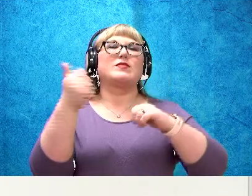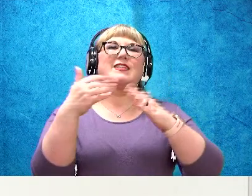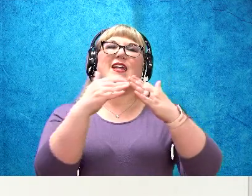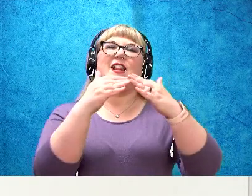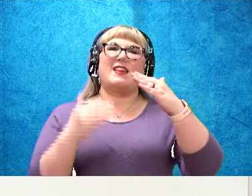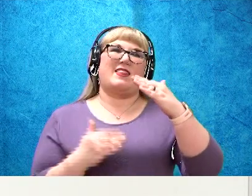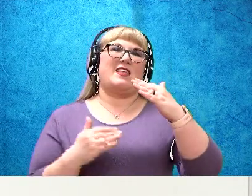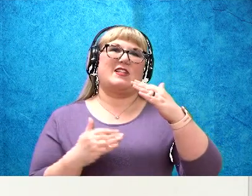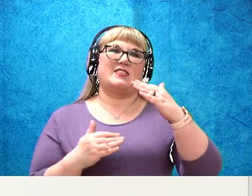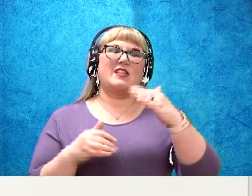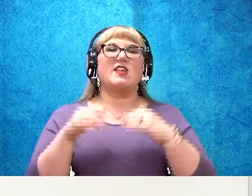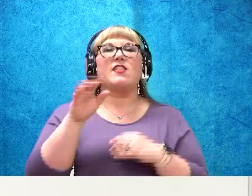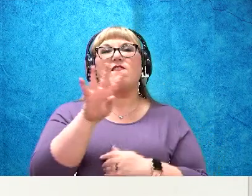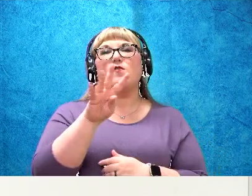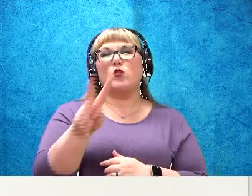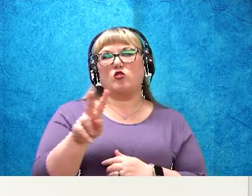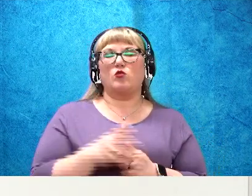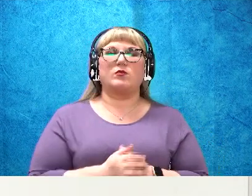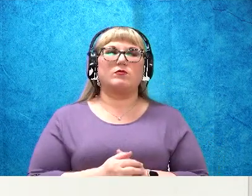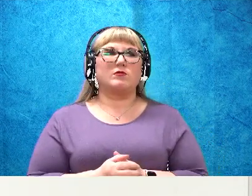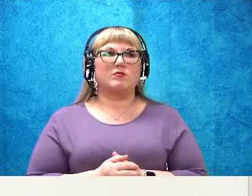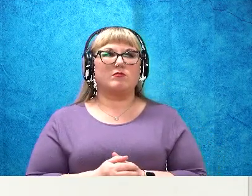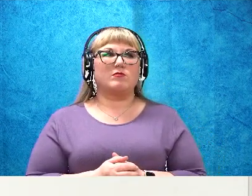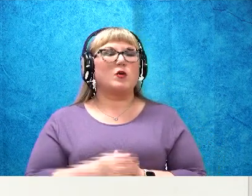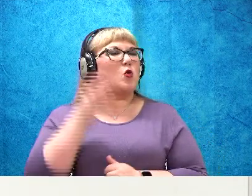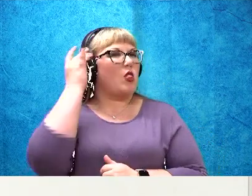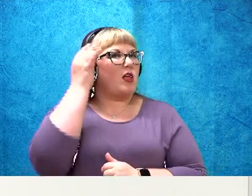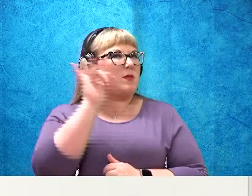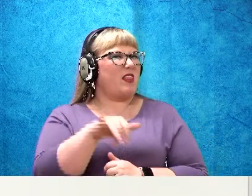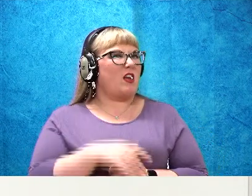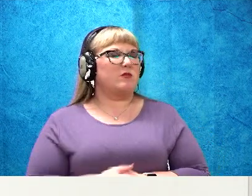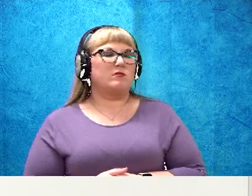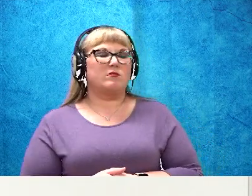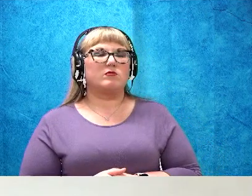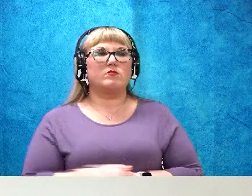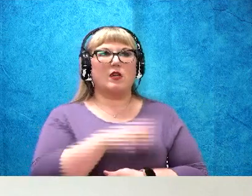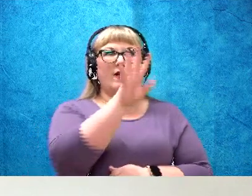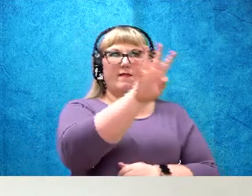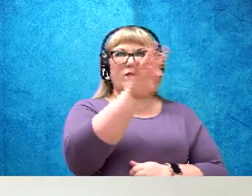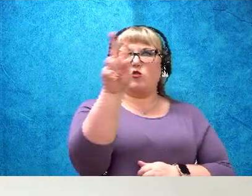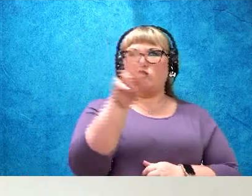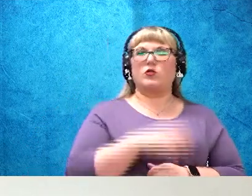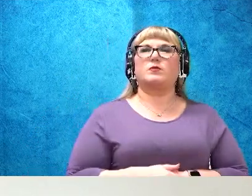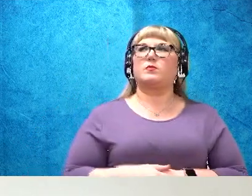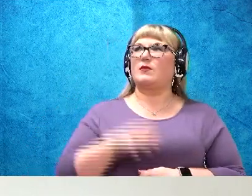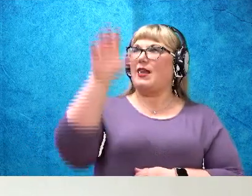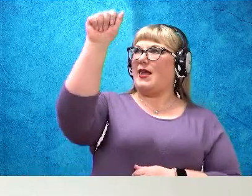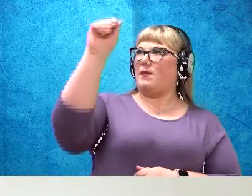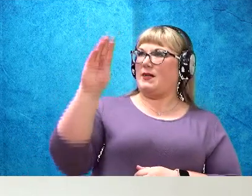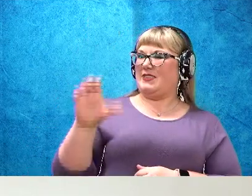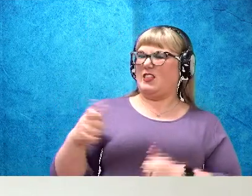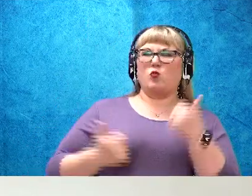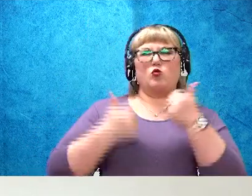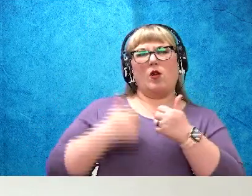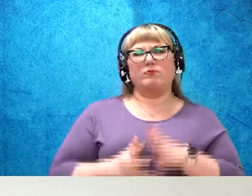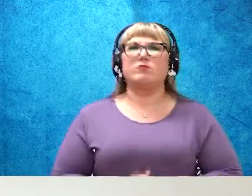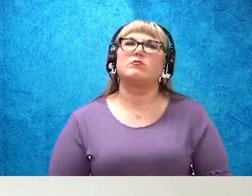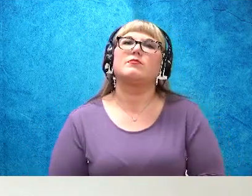than 42? I'll give you a few seconds to look at A, B, and C.